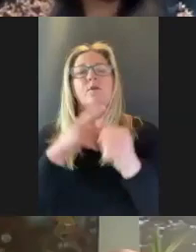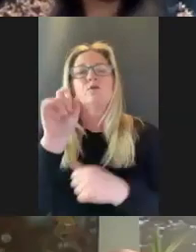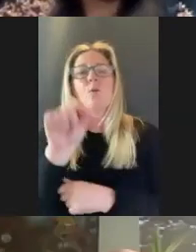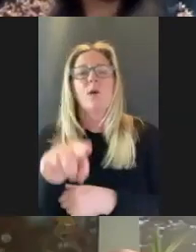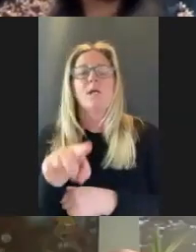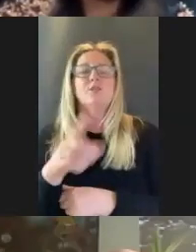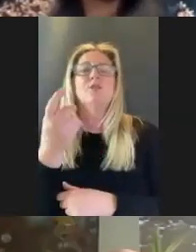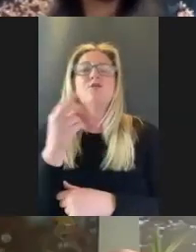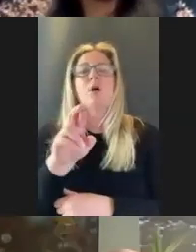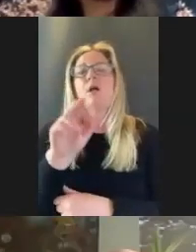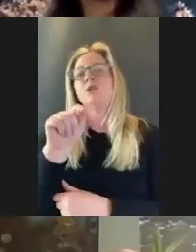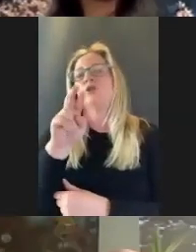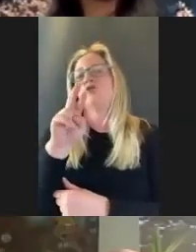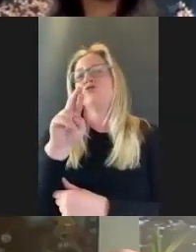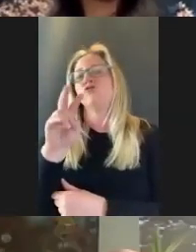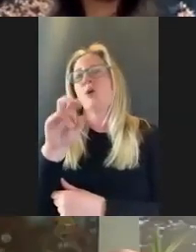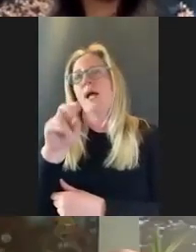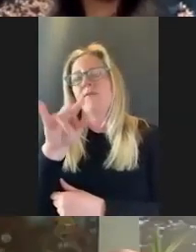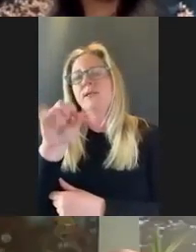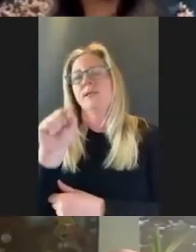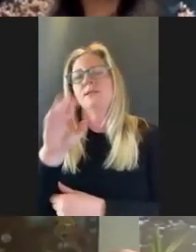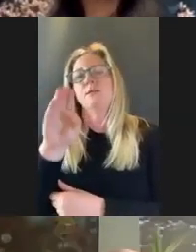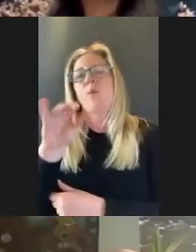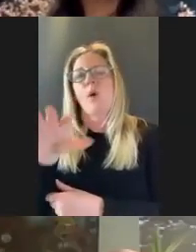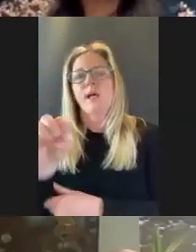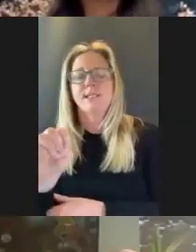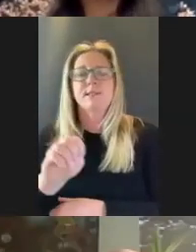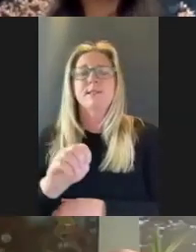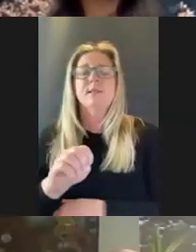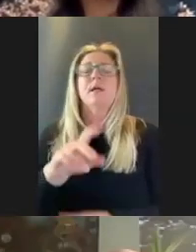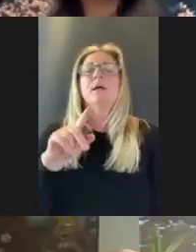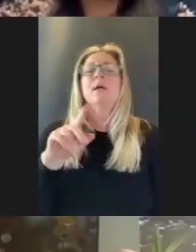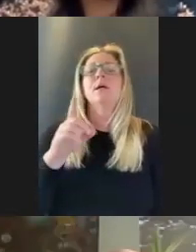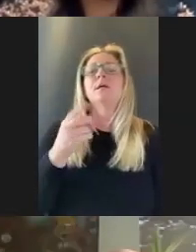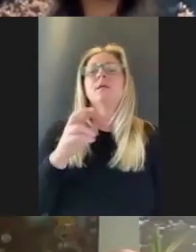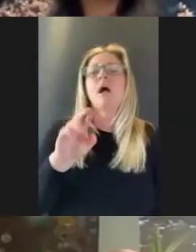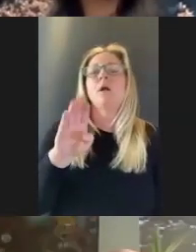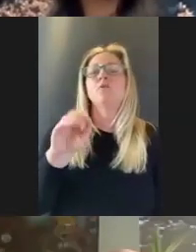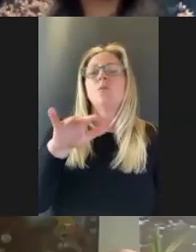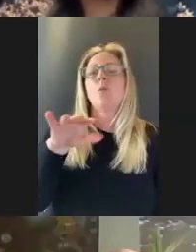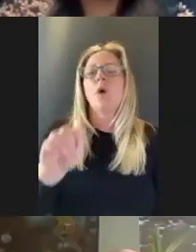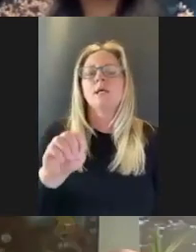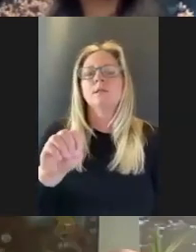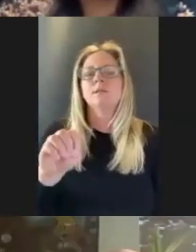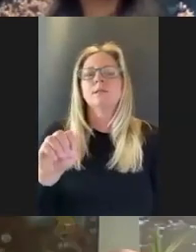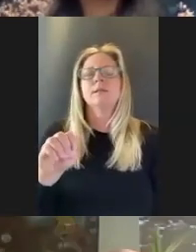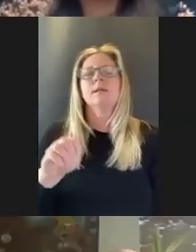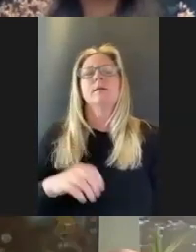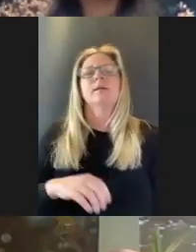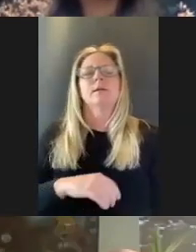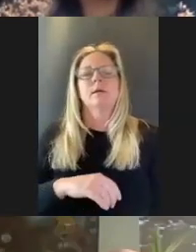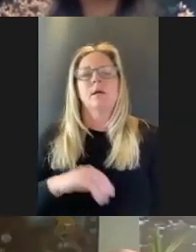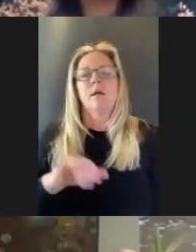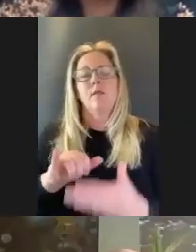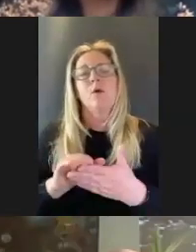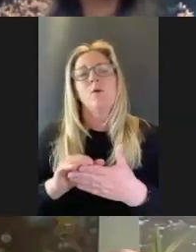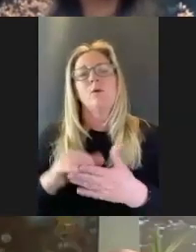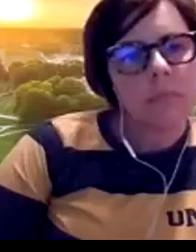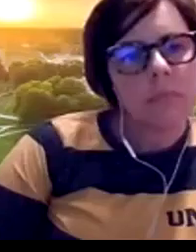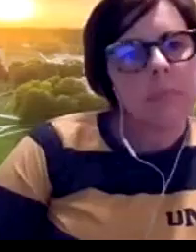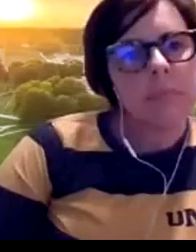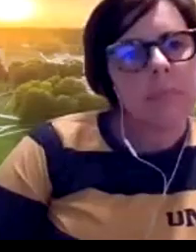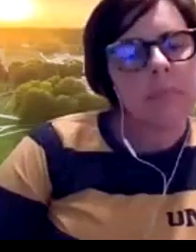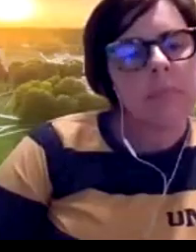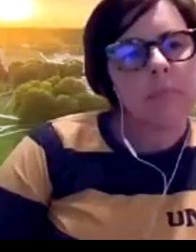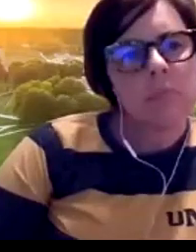Dr. Travis Boyce. Dr. Boyce, what are the historical aspects that are emblematic of what we are seeing